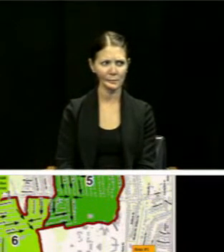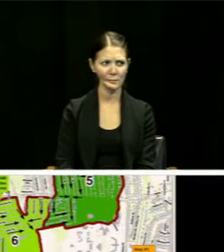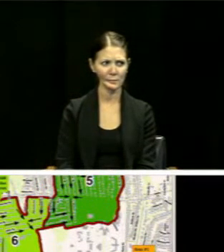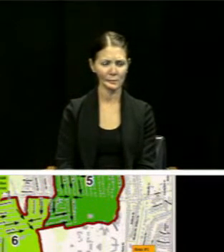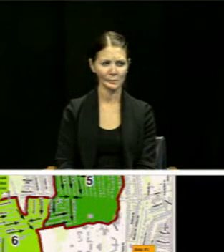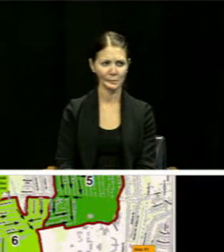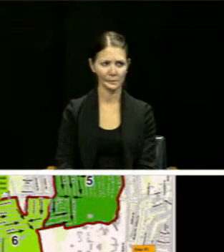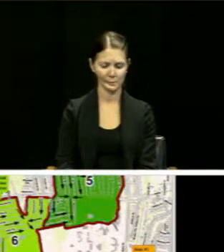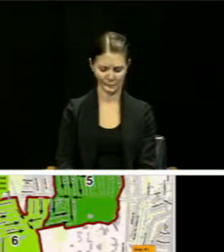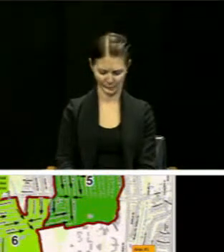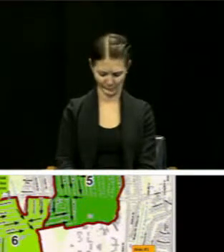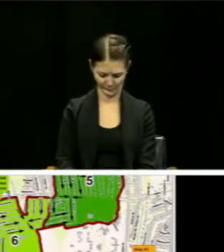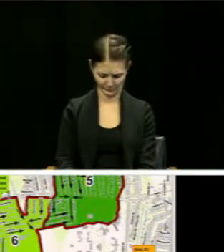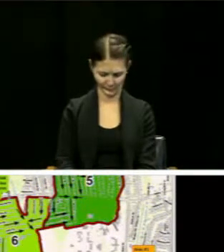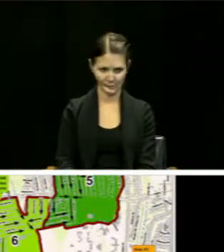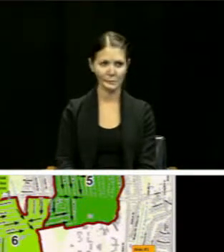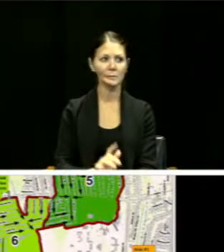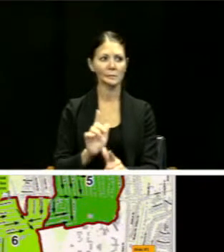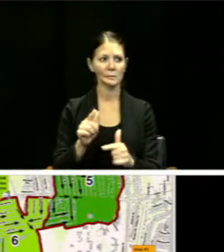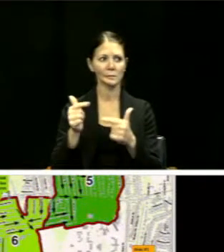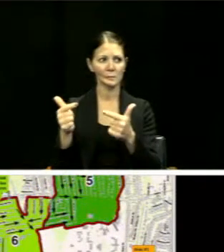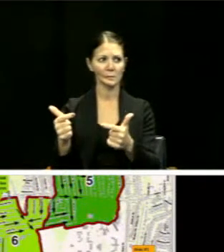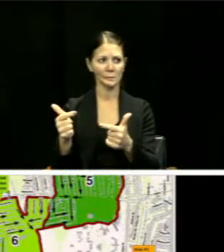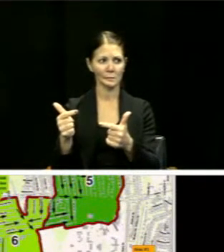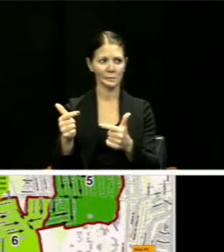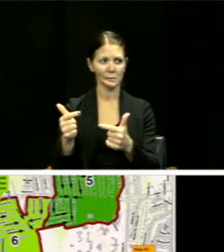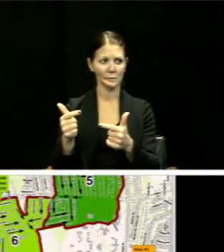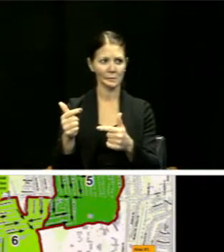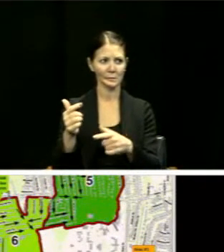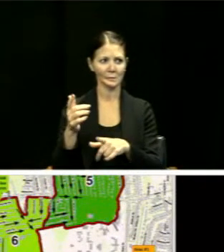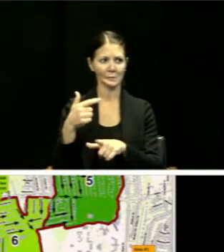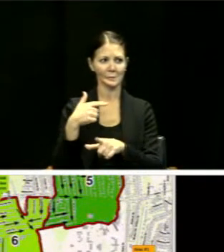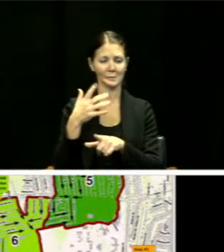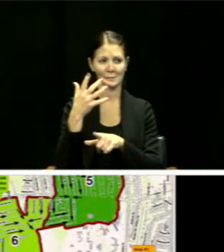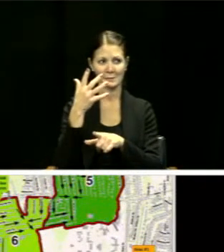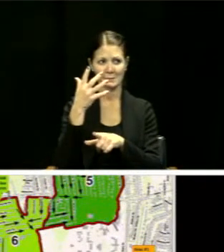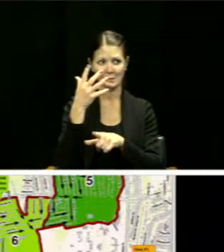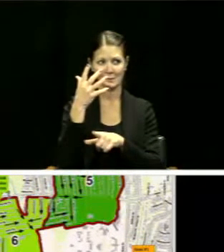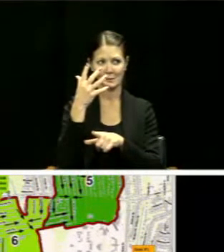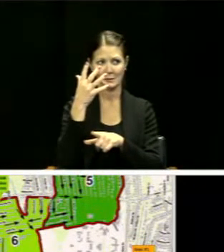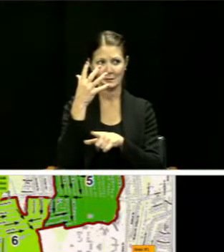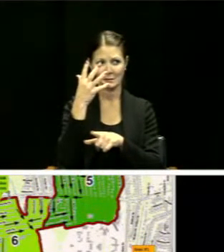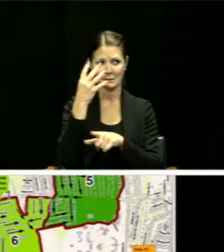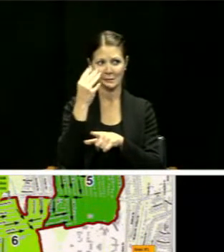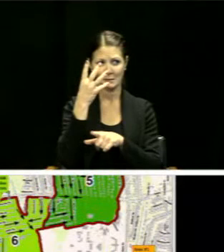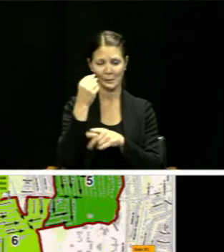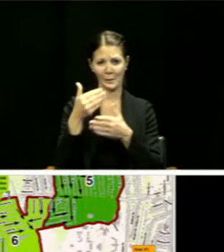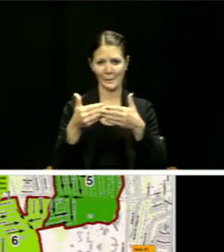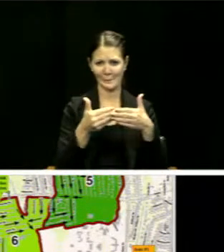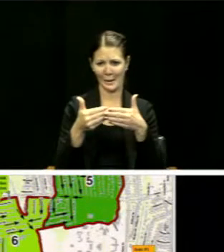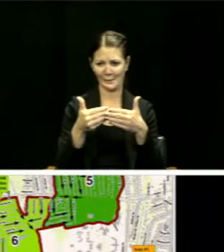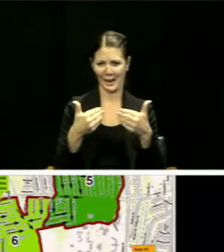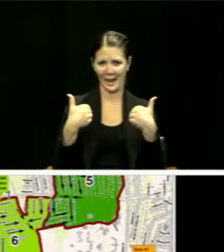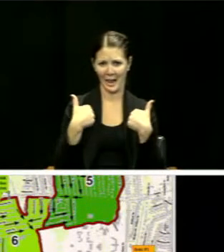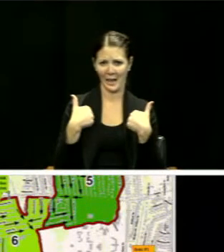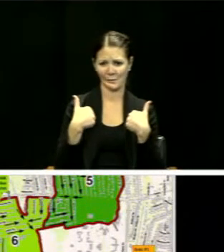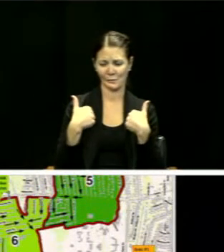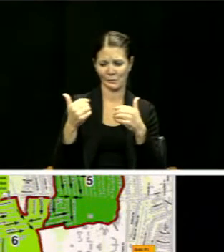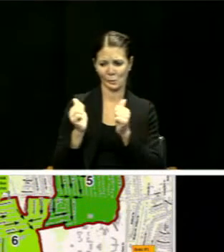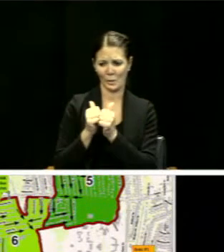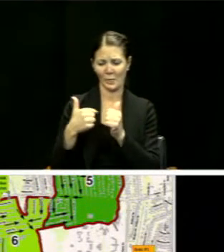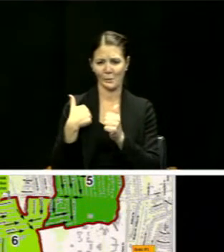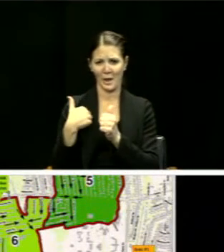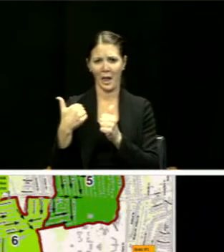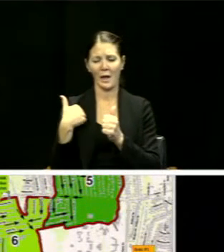Hear you, Hello? Mr. Patel. Yes, I have a sleeping baby next to me, so I'm going to put my question in the chat box. I just put my general question. I have more